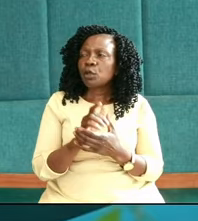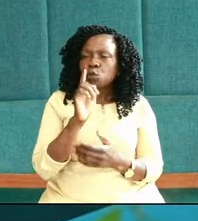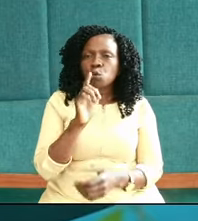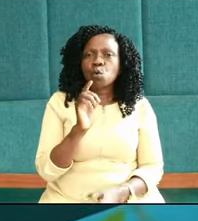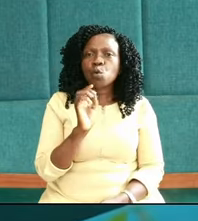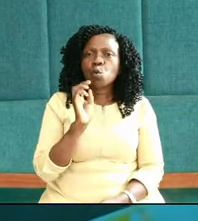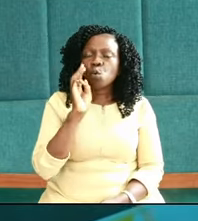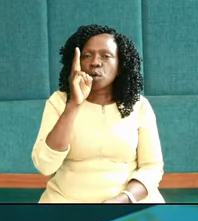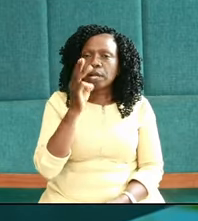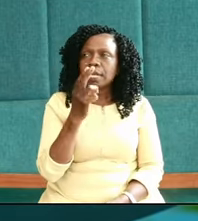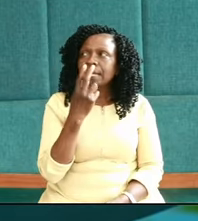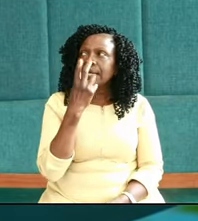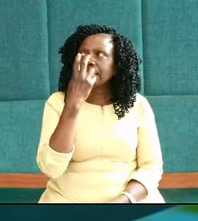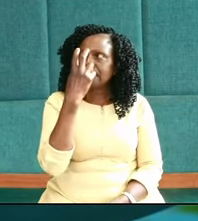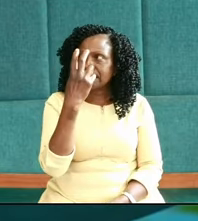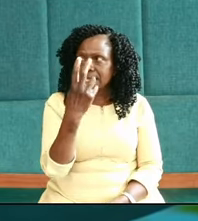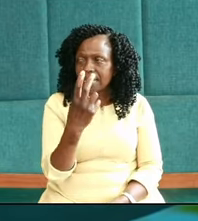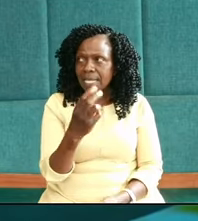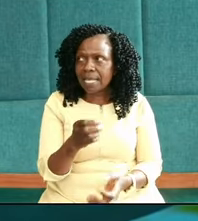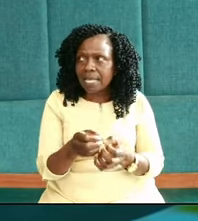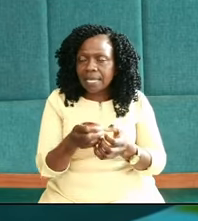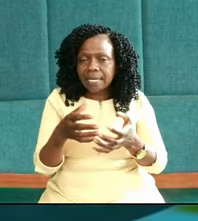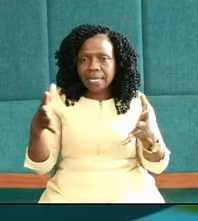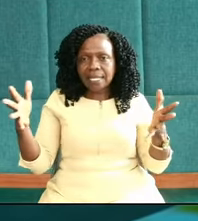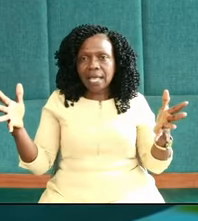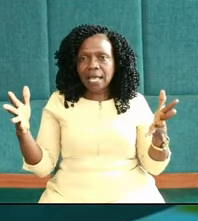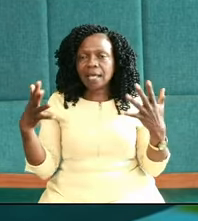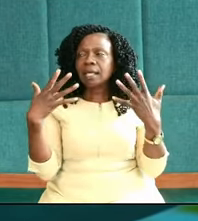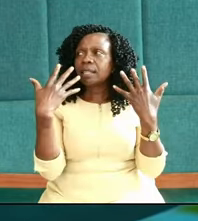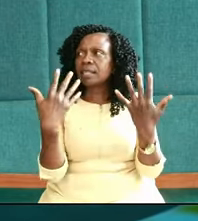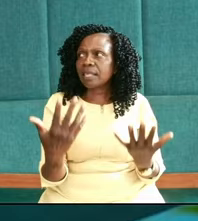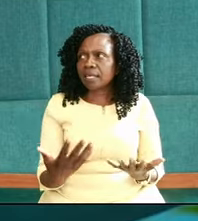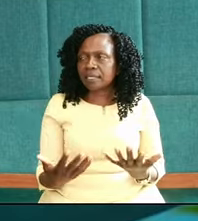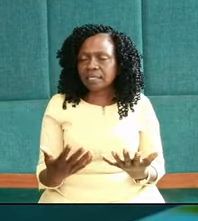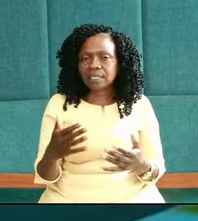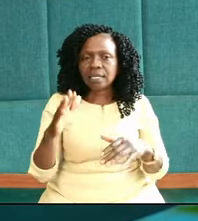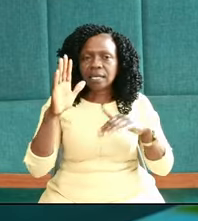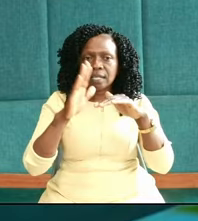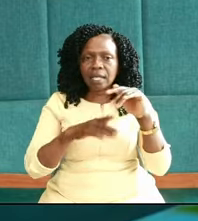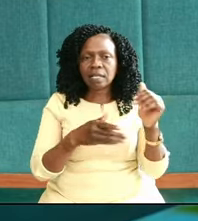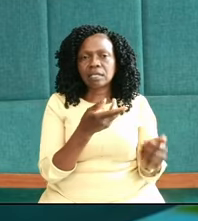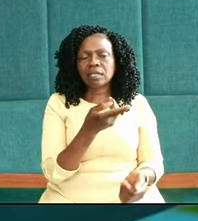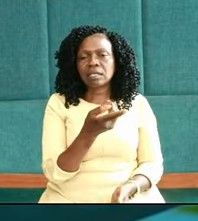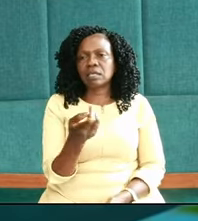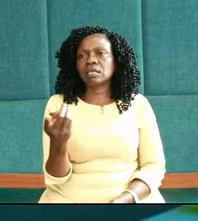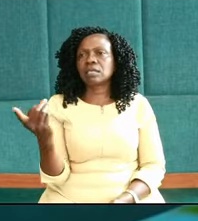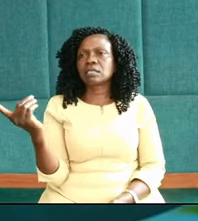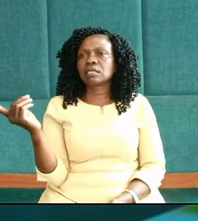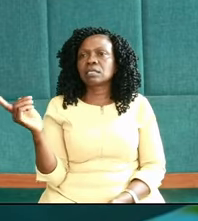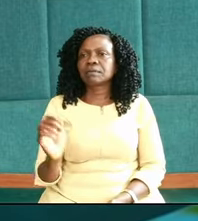You will see greater things than this."